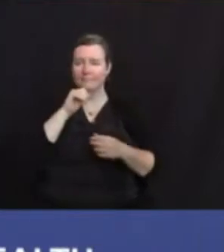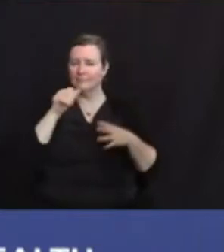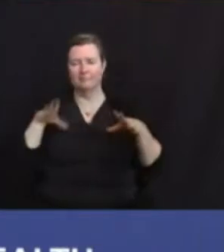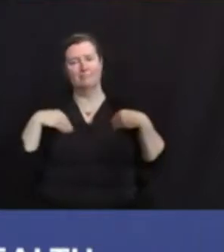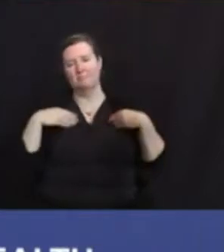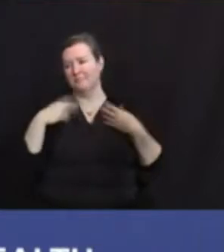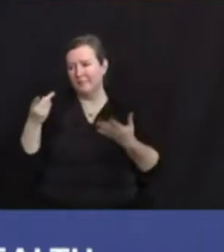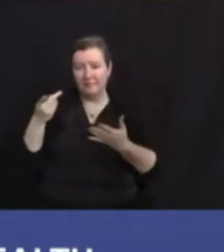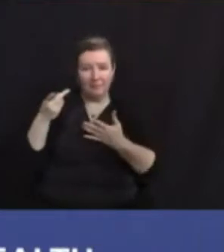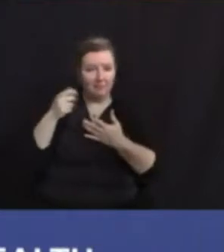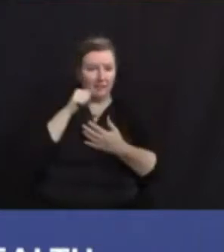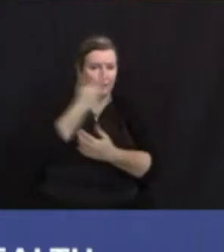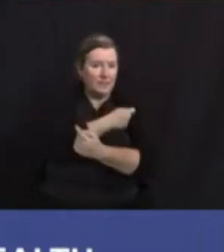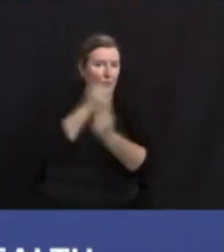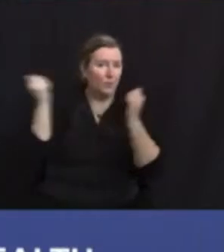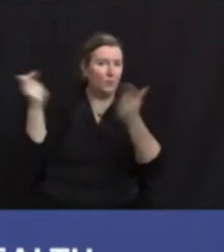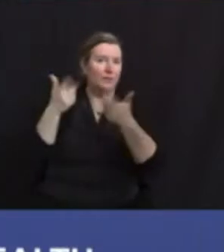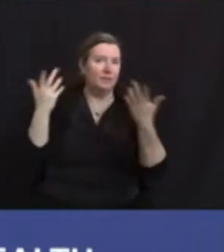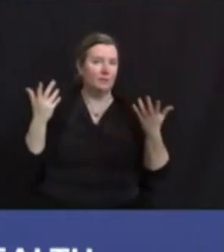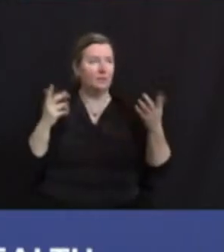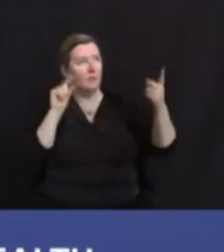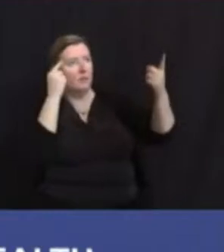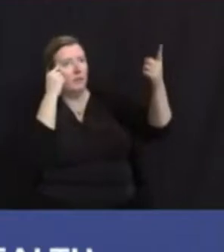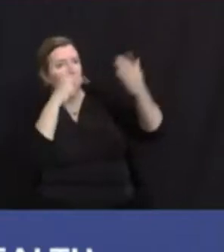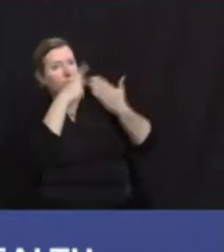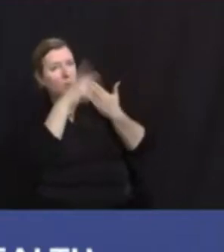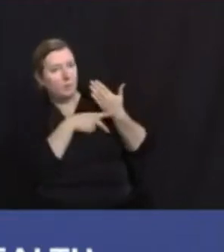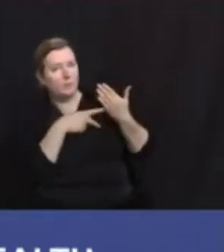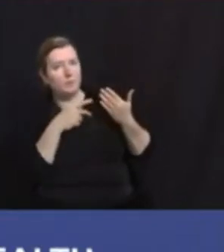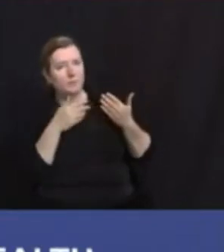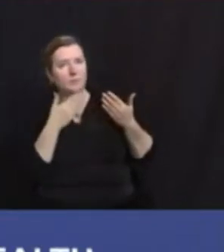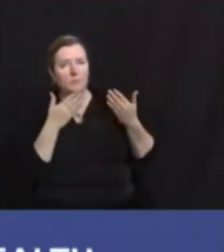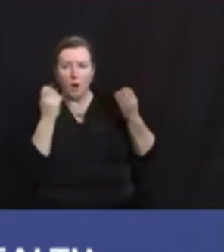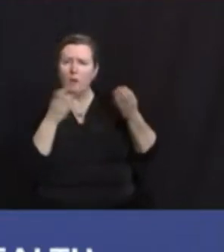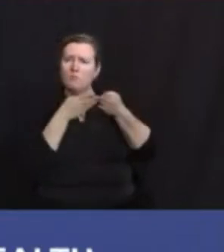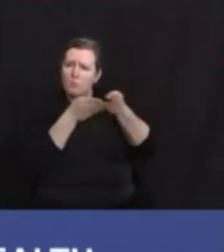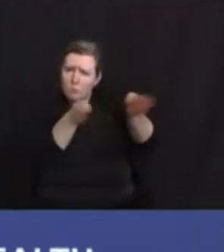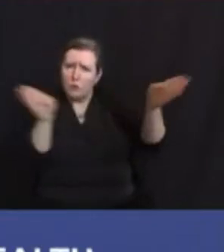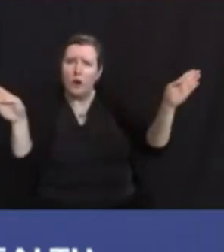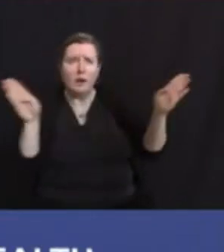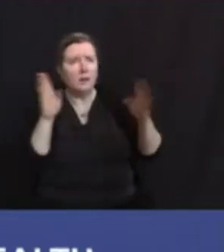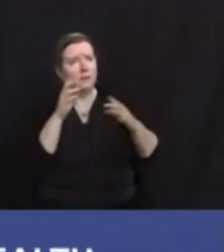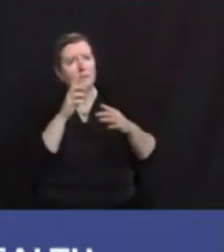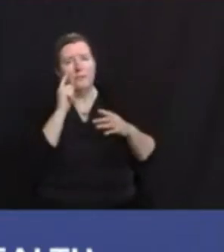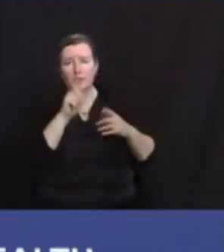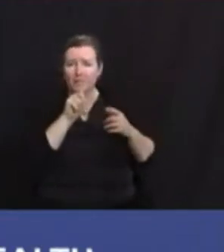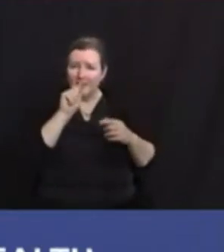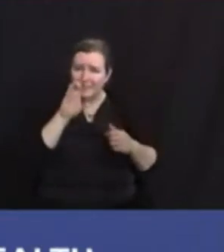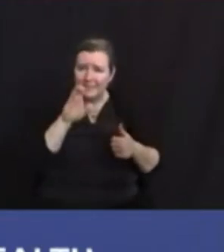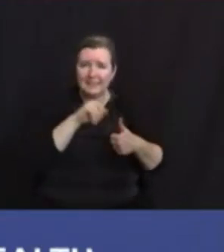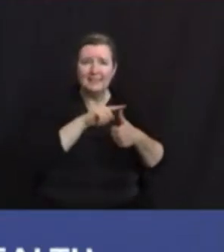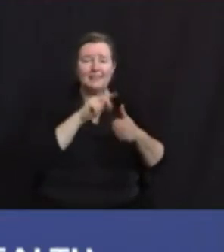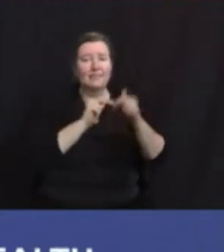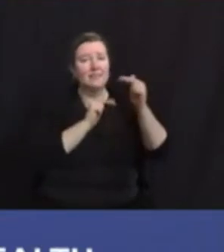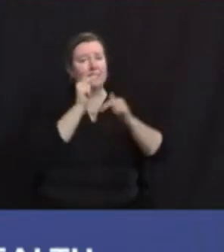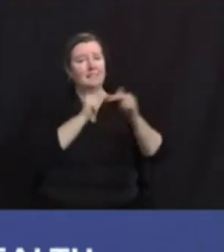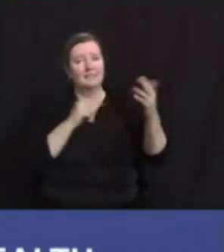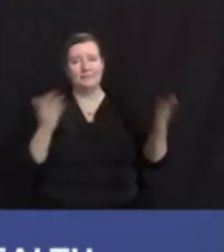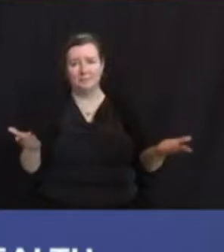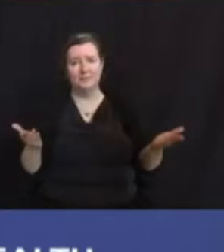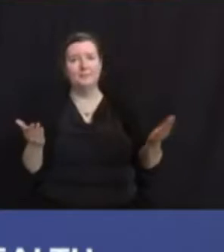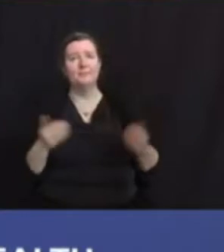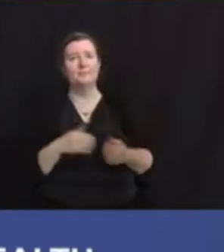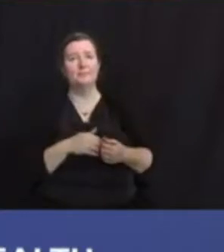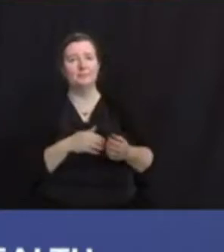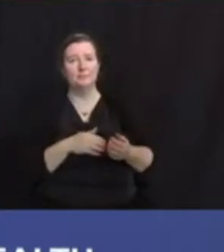program. We put in the broadest definition of long-term care facilities of any state in the nation. And I want to give Judy and David and Eddie